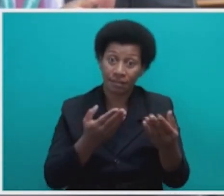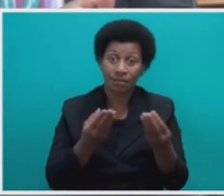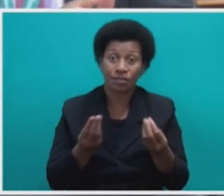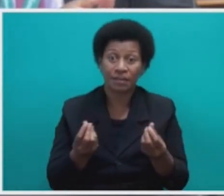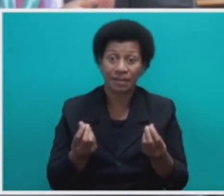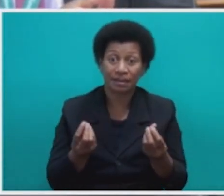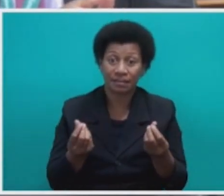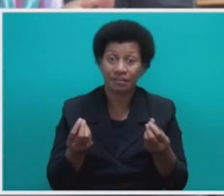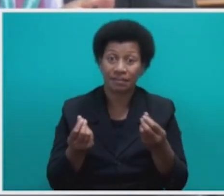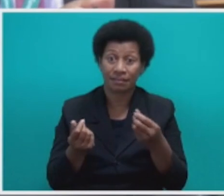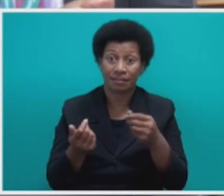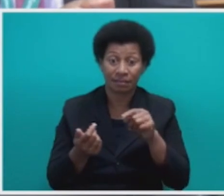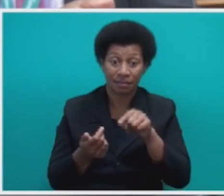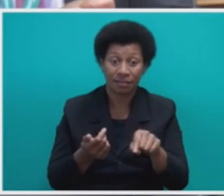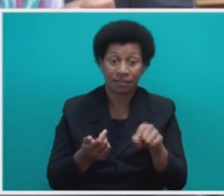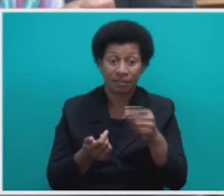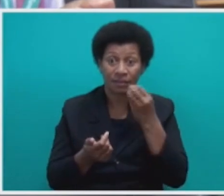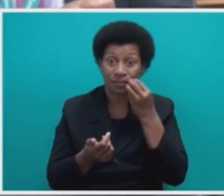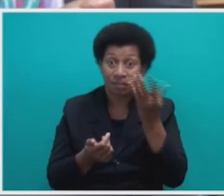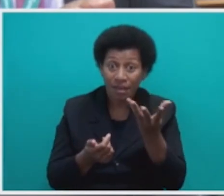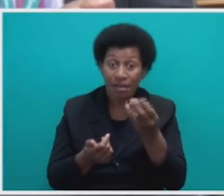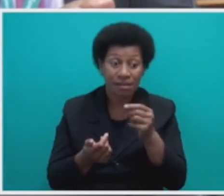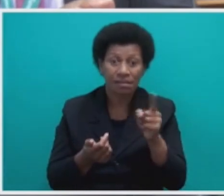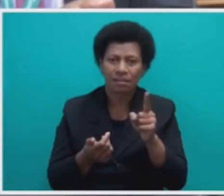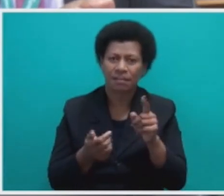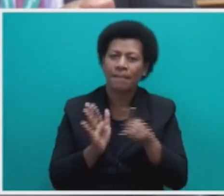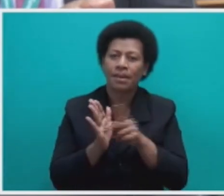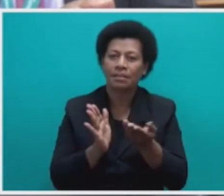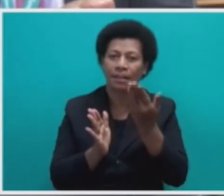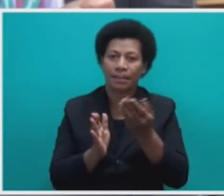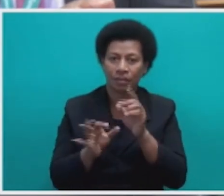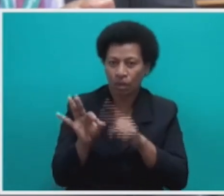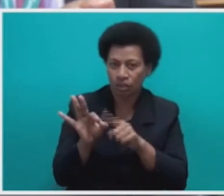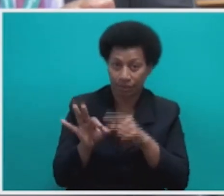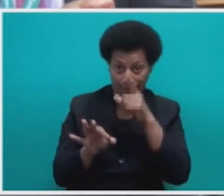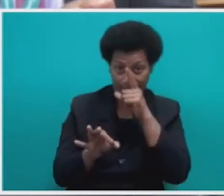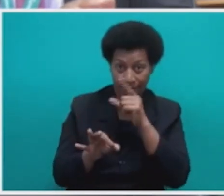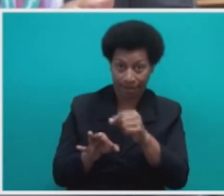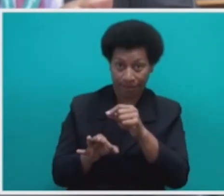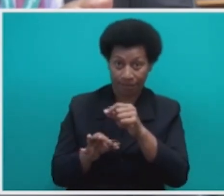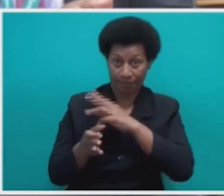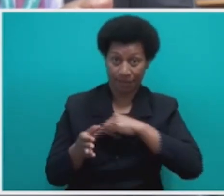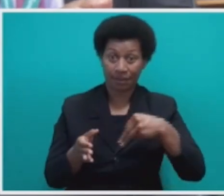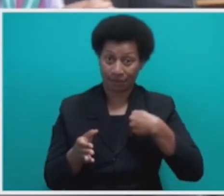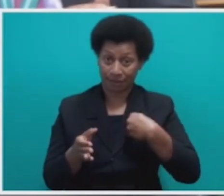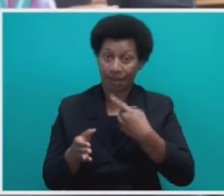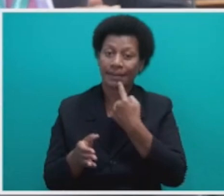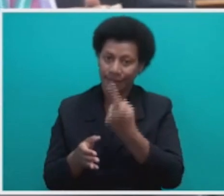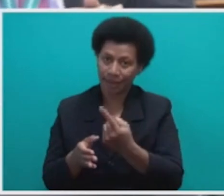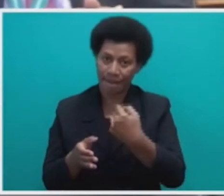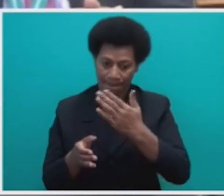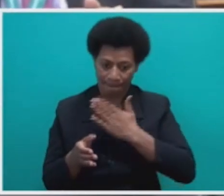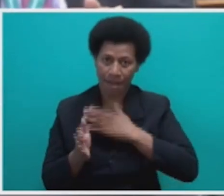in fact, my question to the minister is, can the minister admit that his policy failed